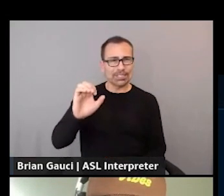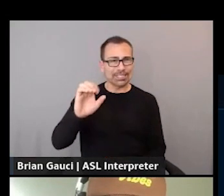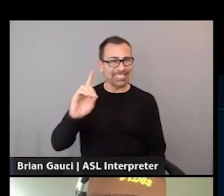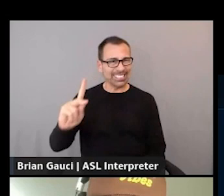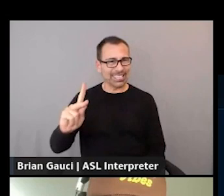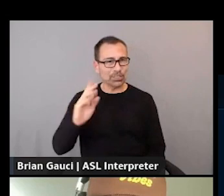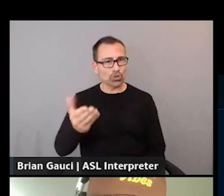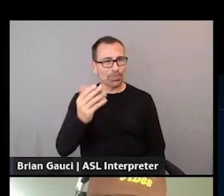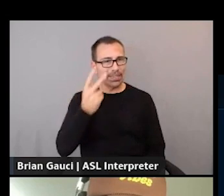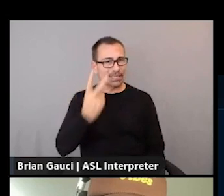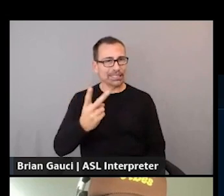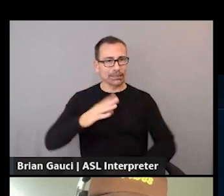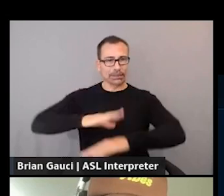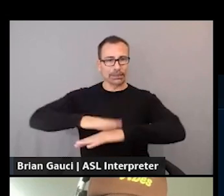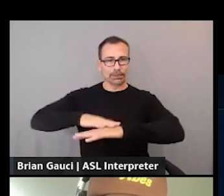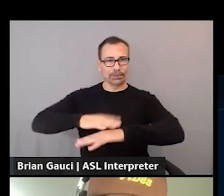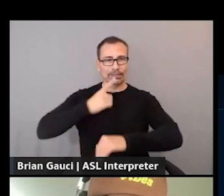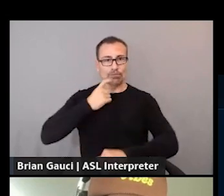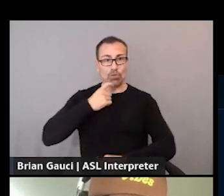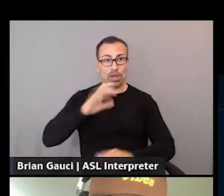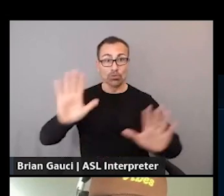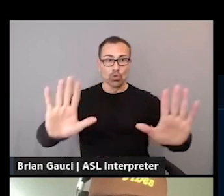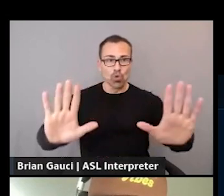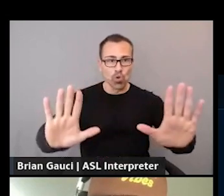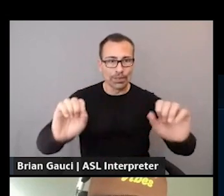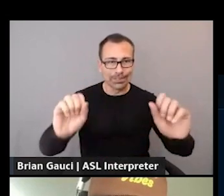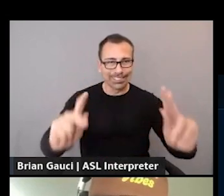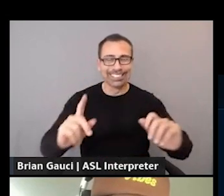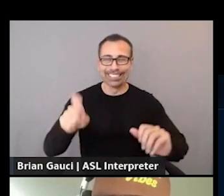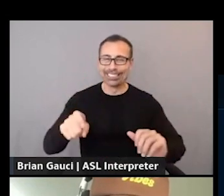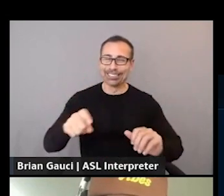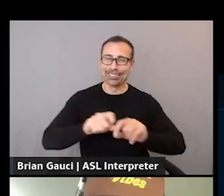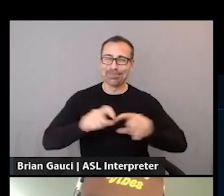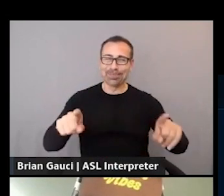Don't be alarmed, folks. Don't be alarmed. We should deploy just fine.